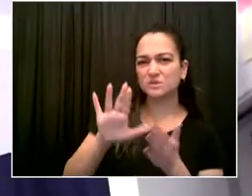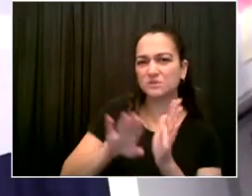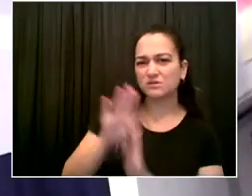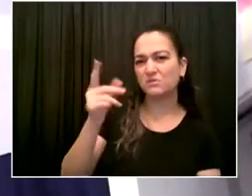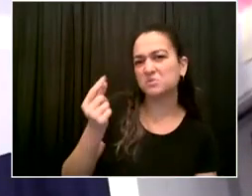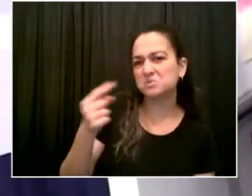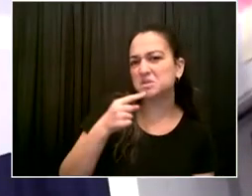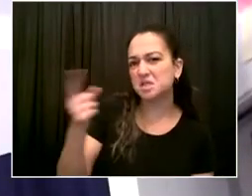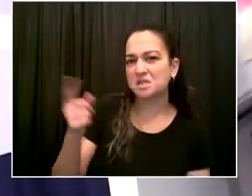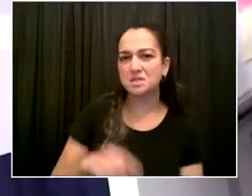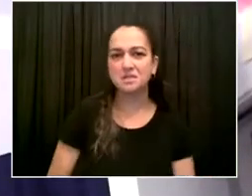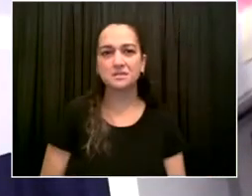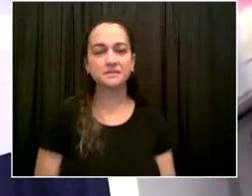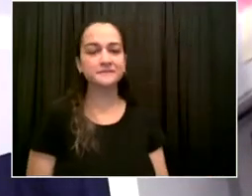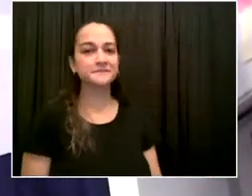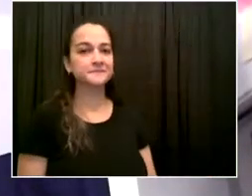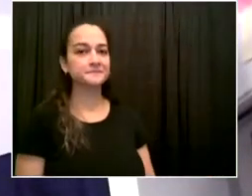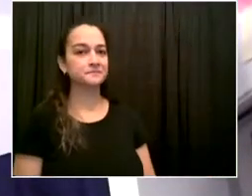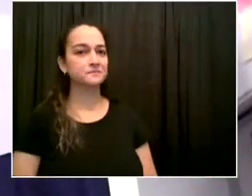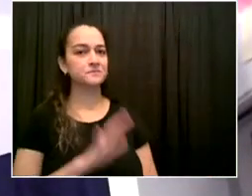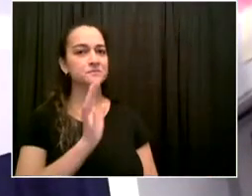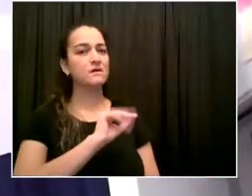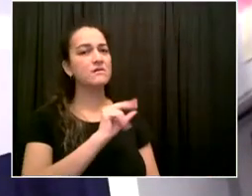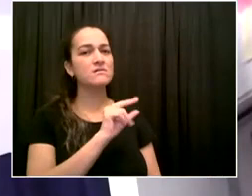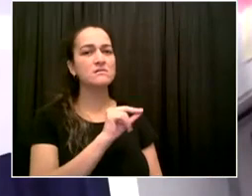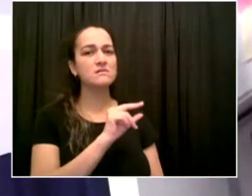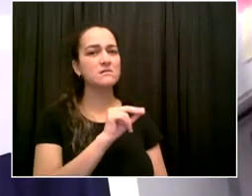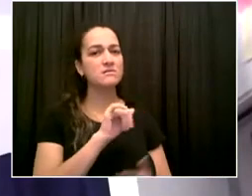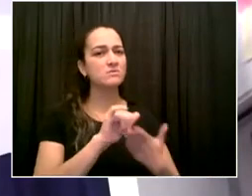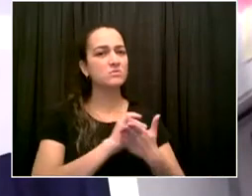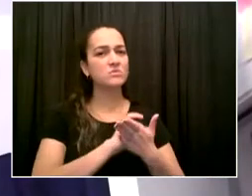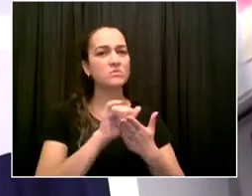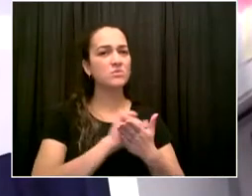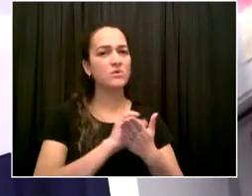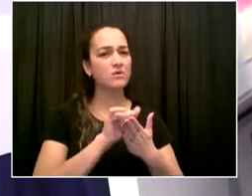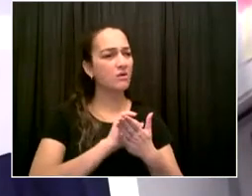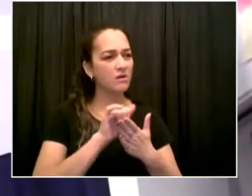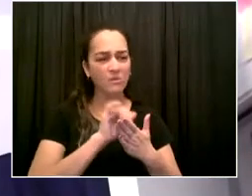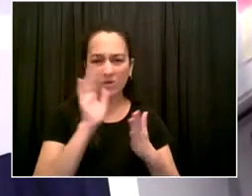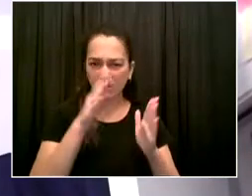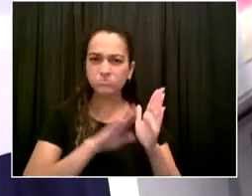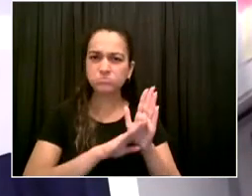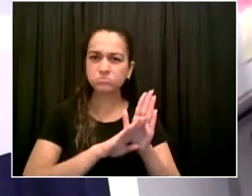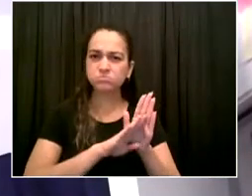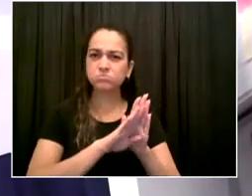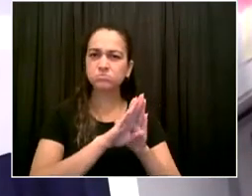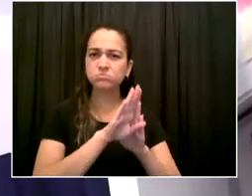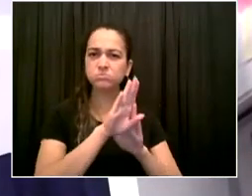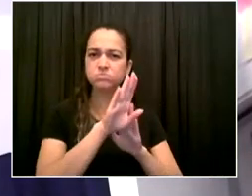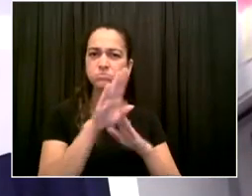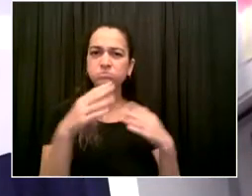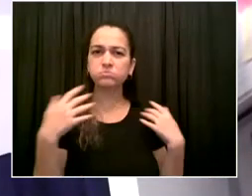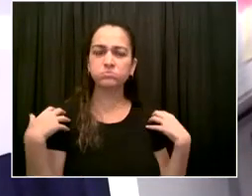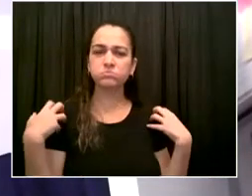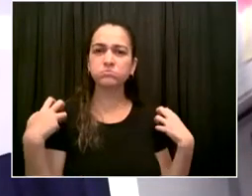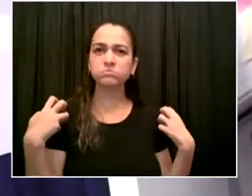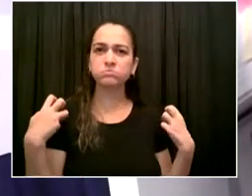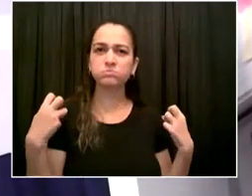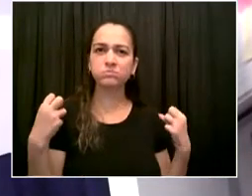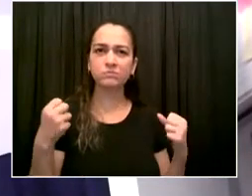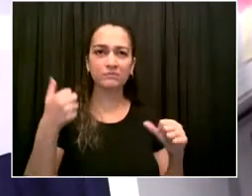survived the crack era of the 80s and the blackout in 77. We warriors. We built for this all day, every